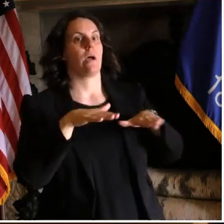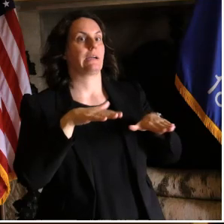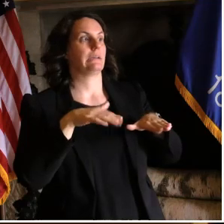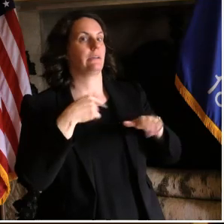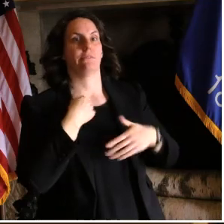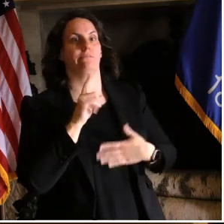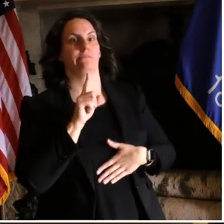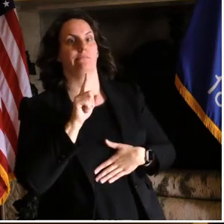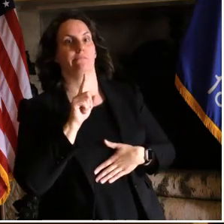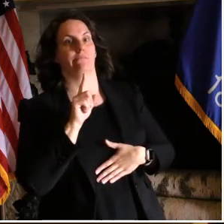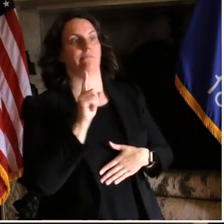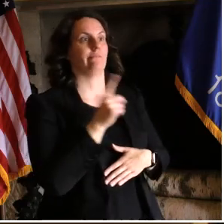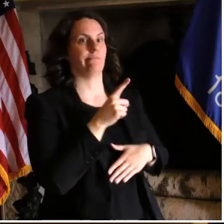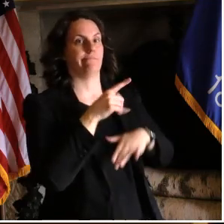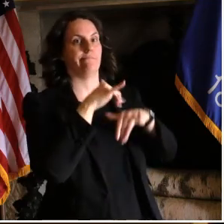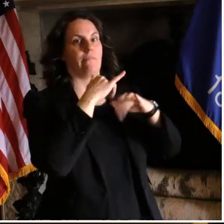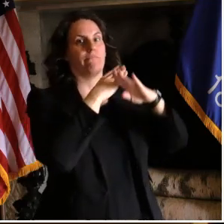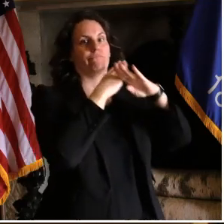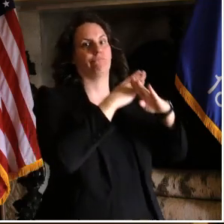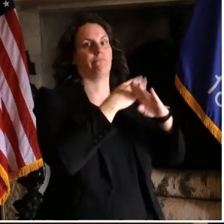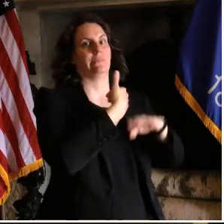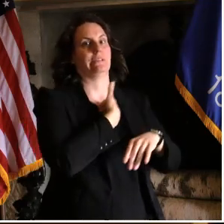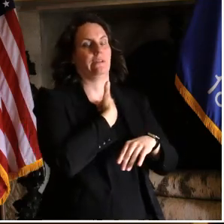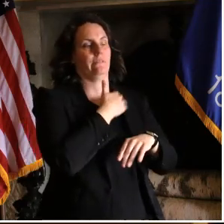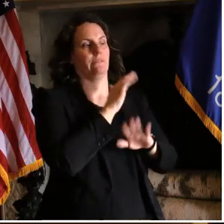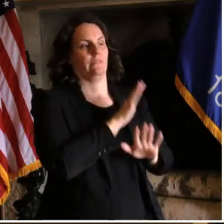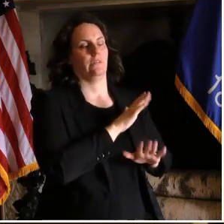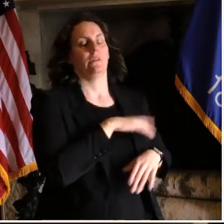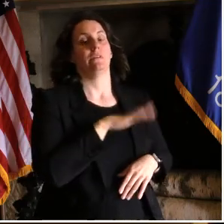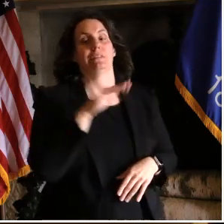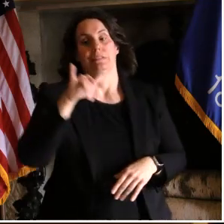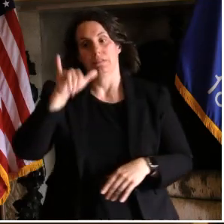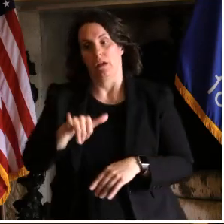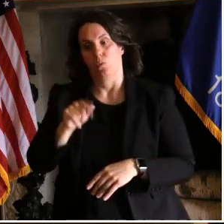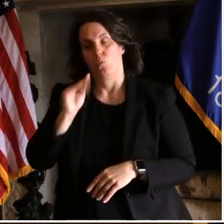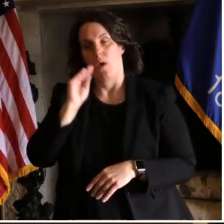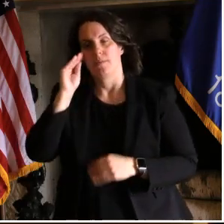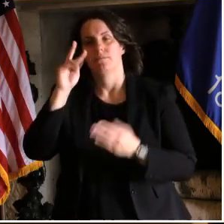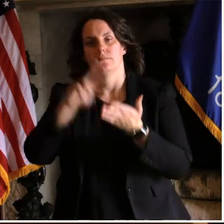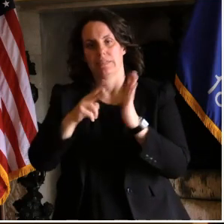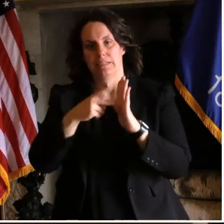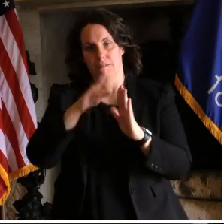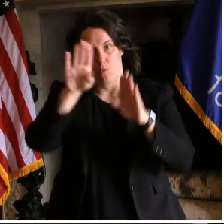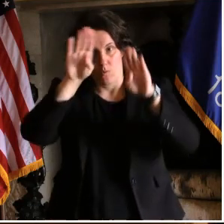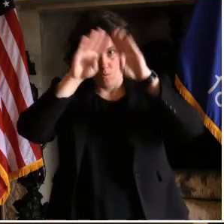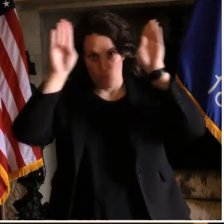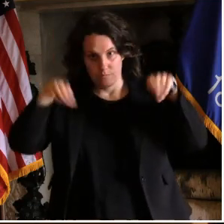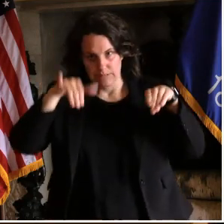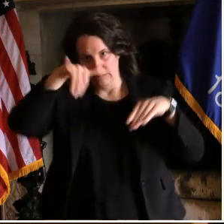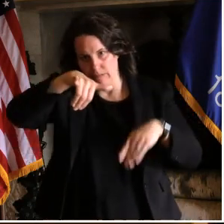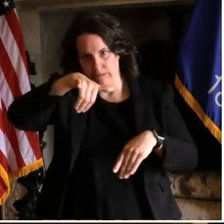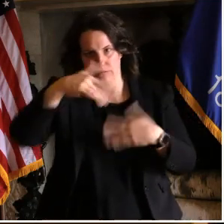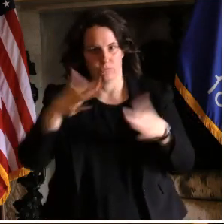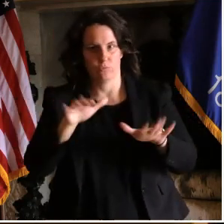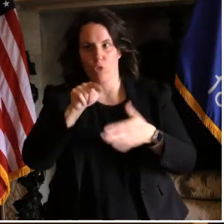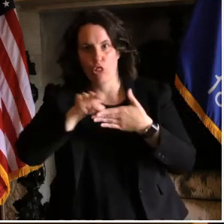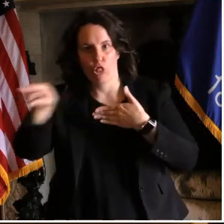home. Thank you, Casey. To Brian from WLUK in Green Bay. Brian?